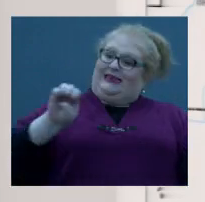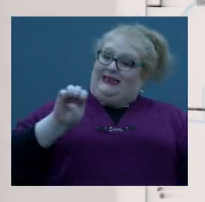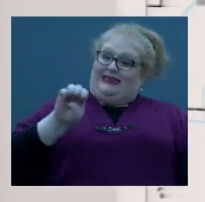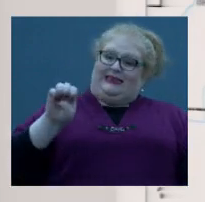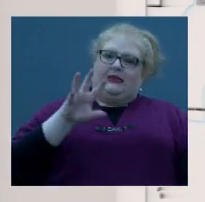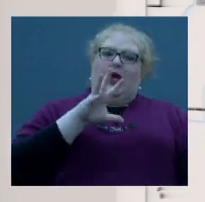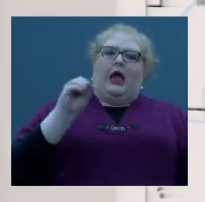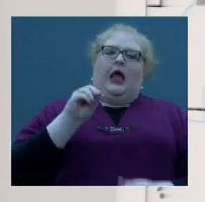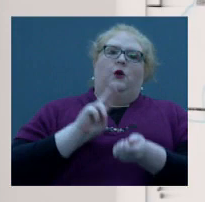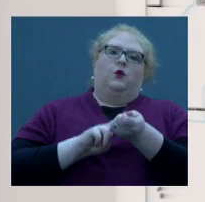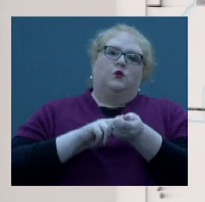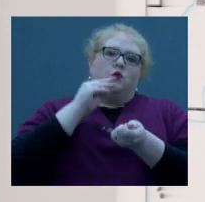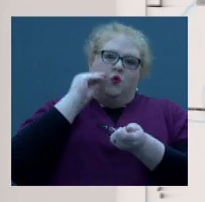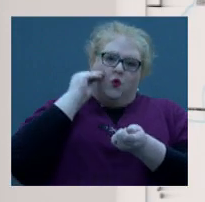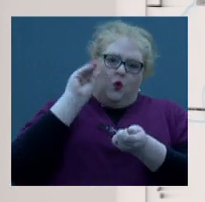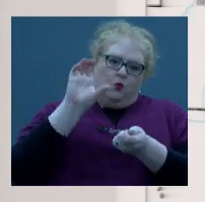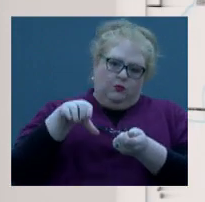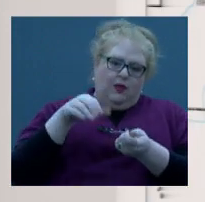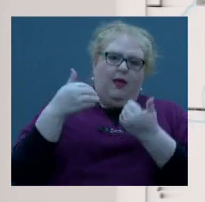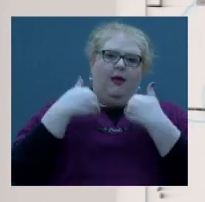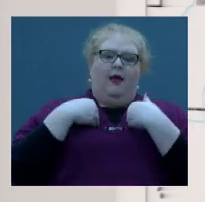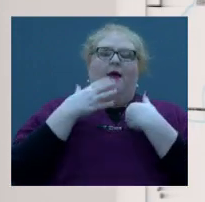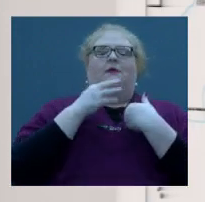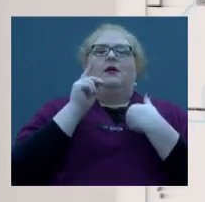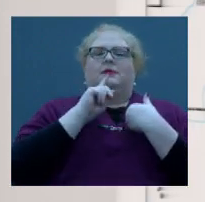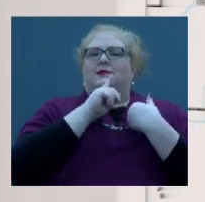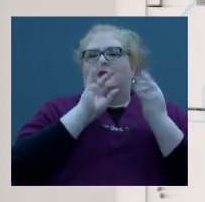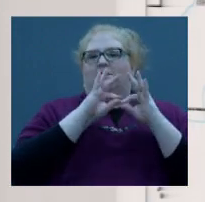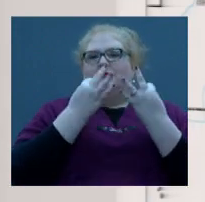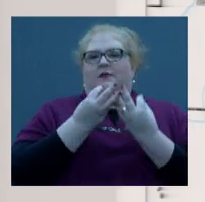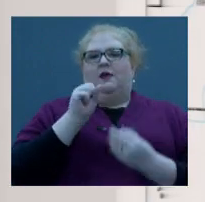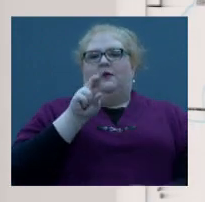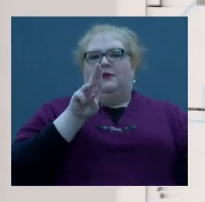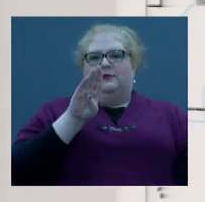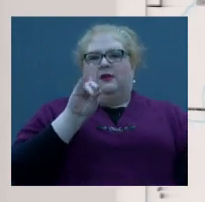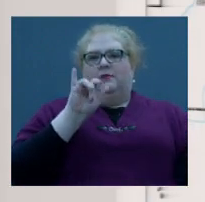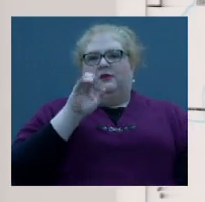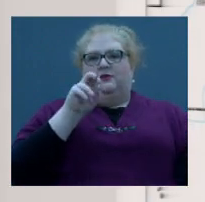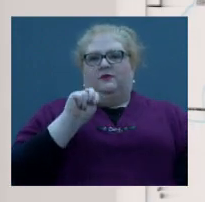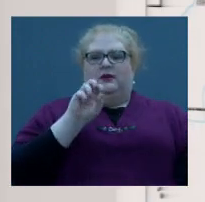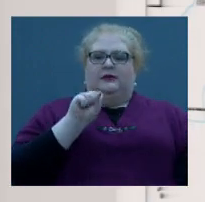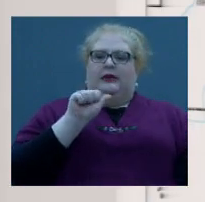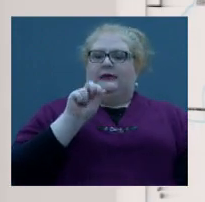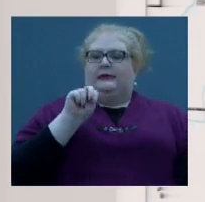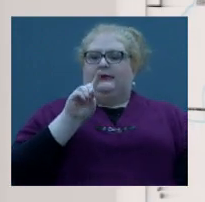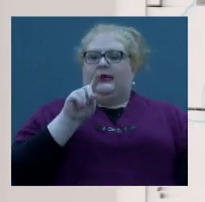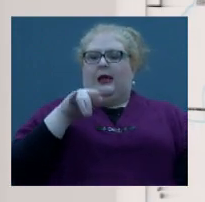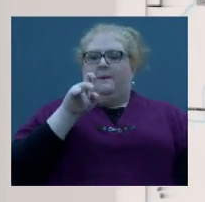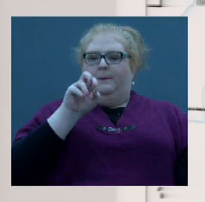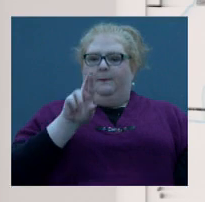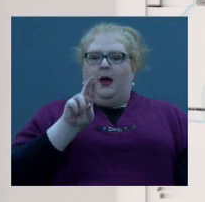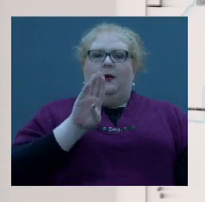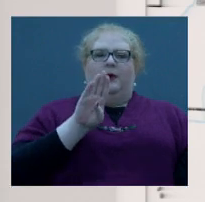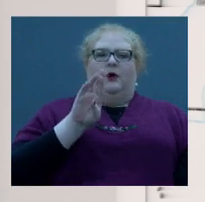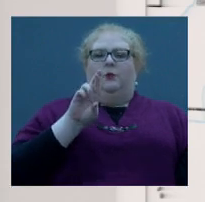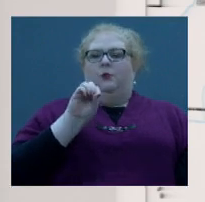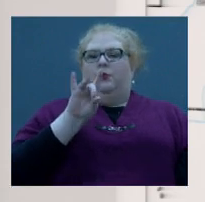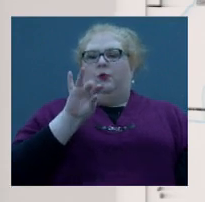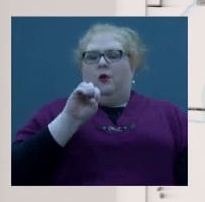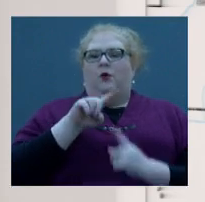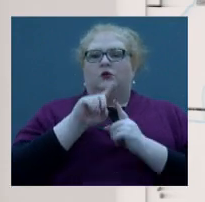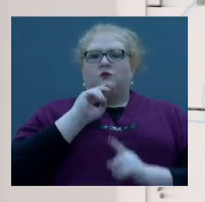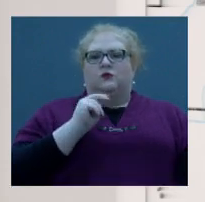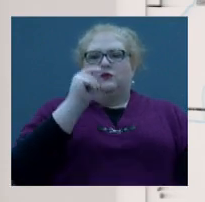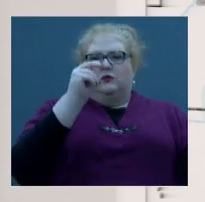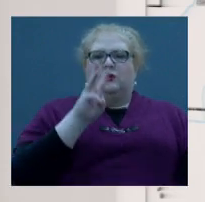home and the single-family subdivisions of the Sandpiper subdivision. Brody Creek subdivision is to the north.